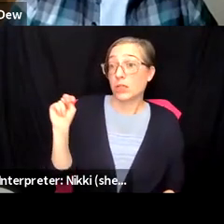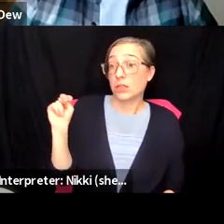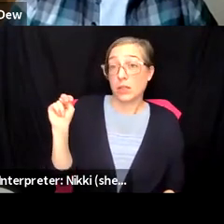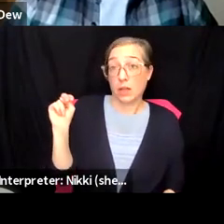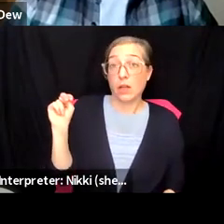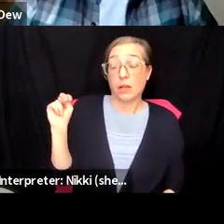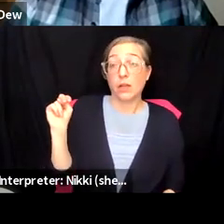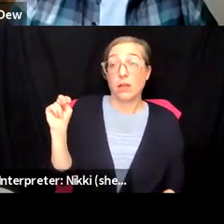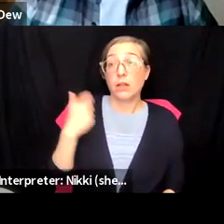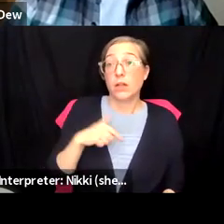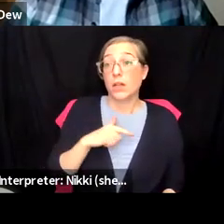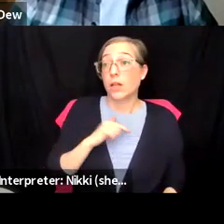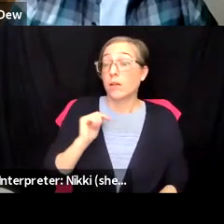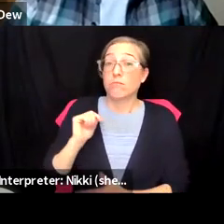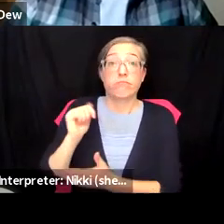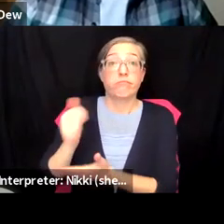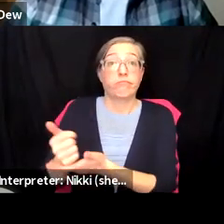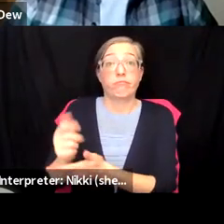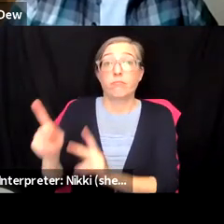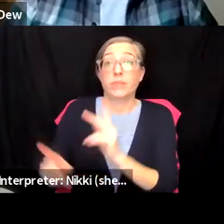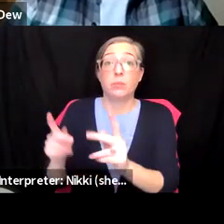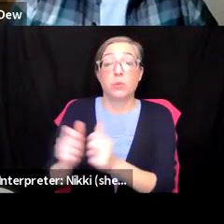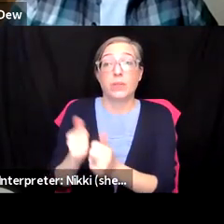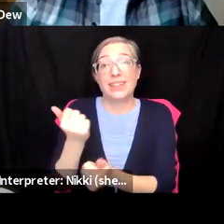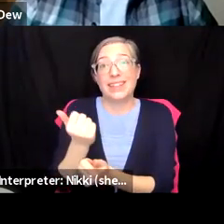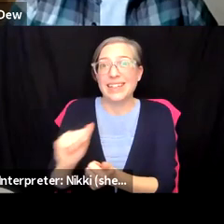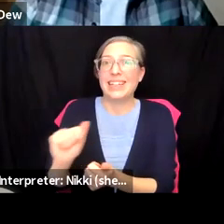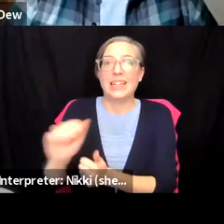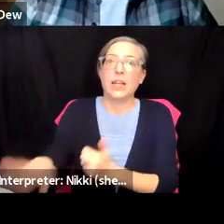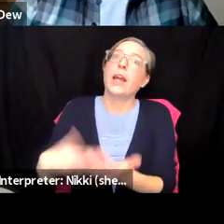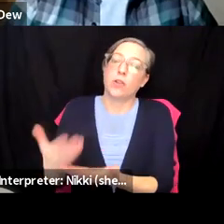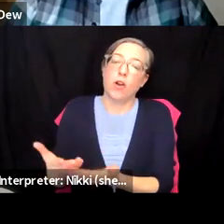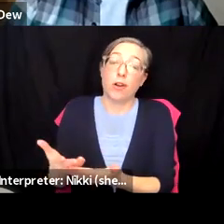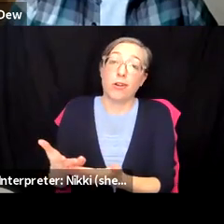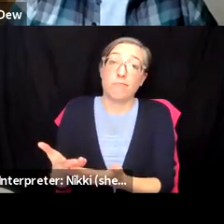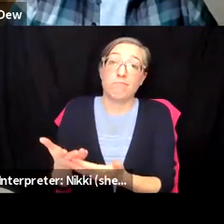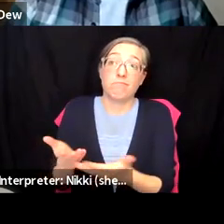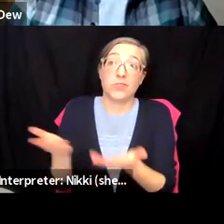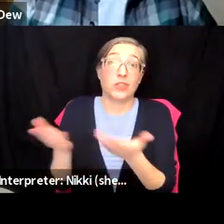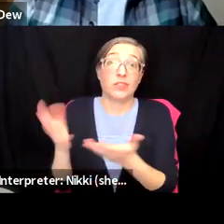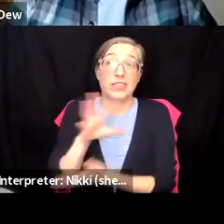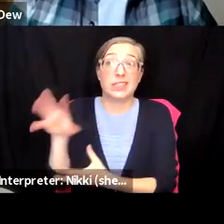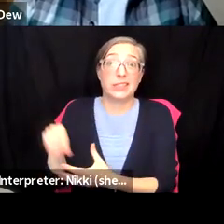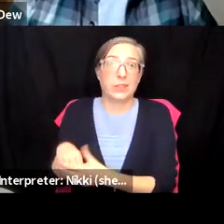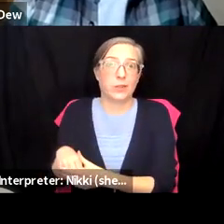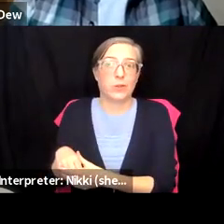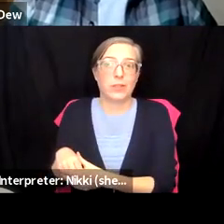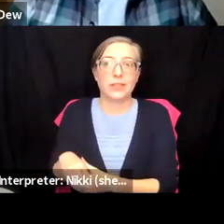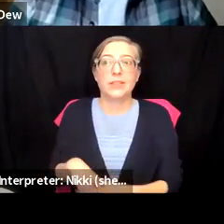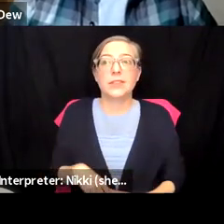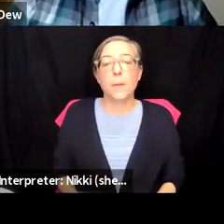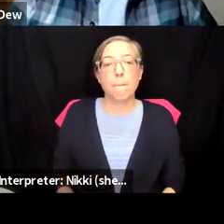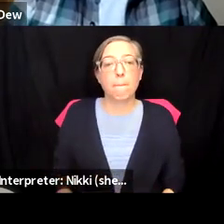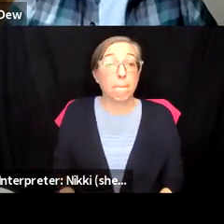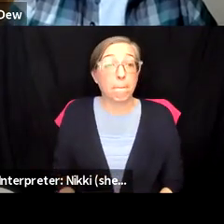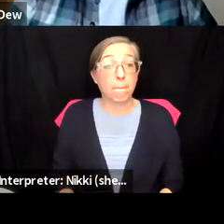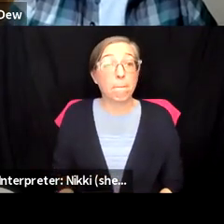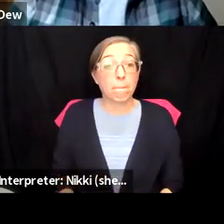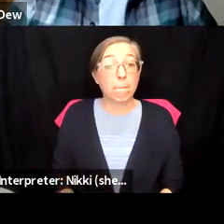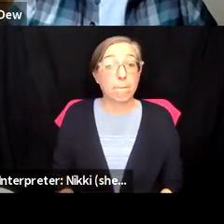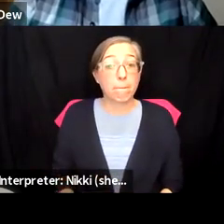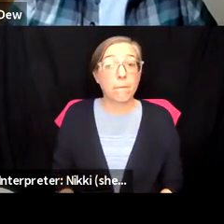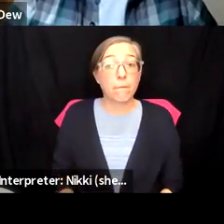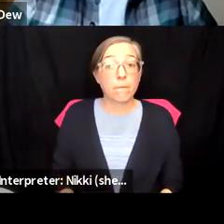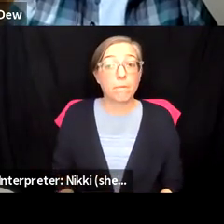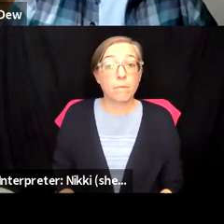of the services and supports that are included in that. So I guess I just wanted to share that. Again, we